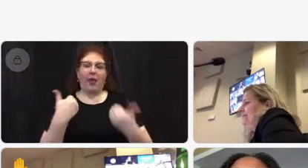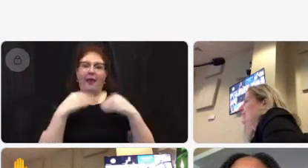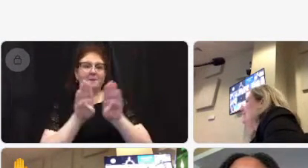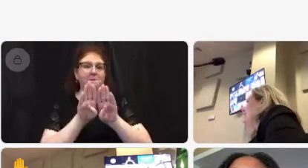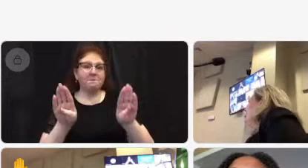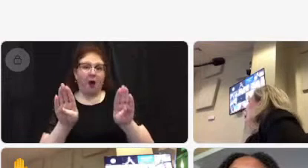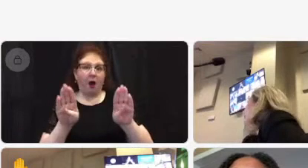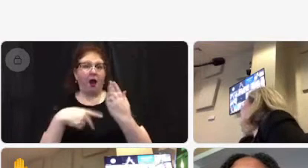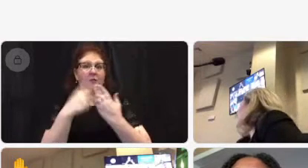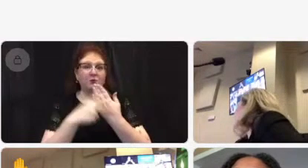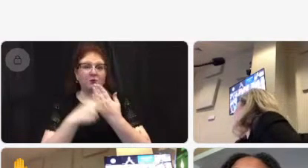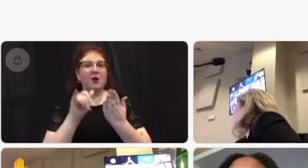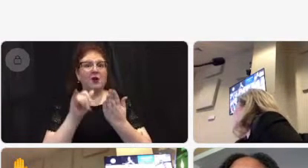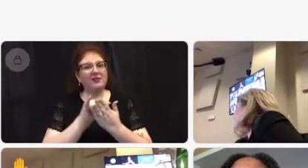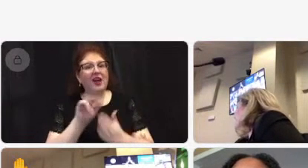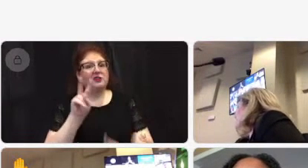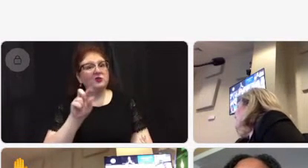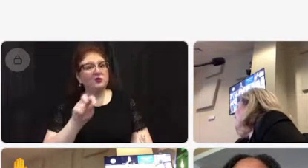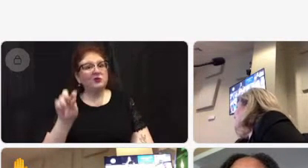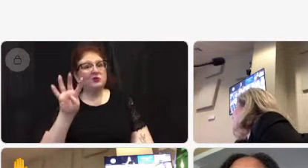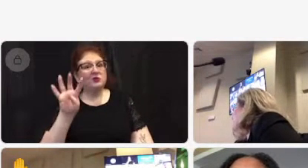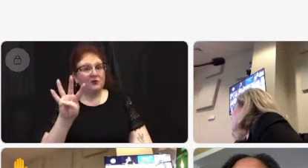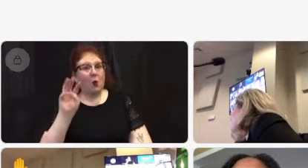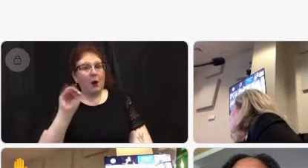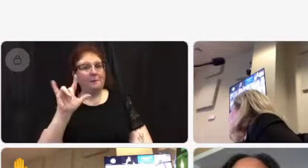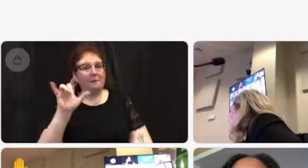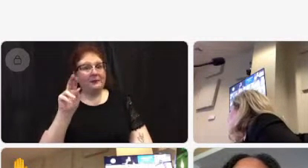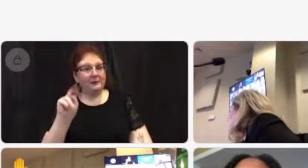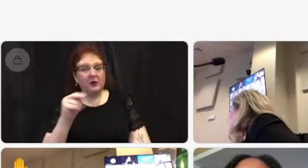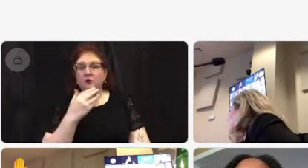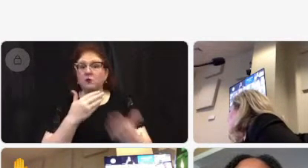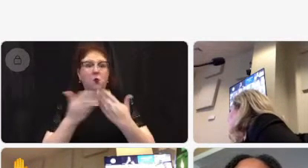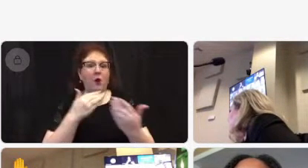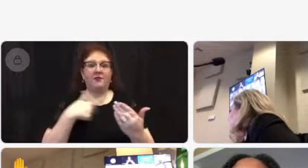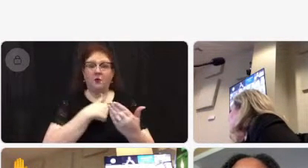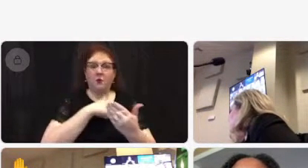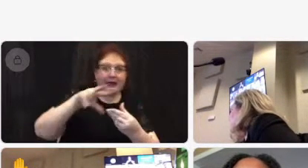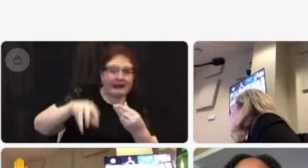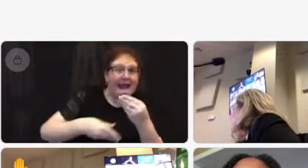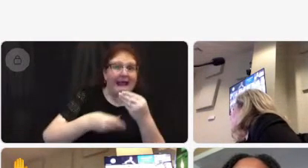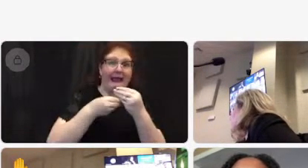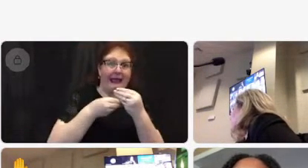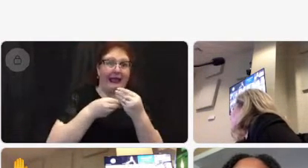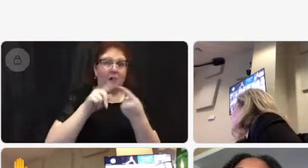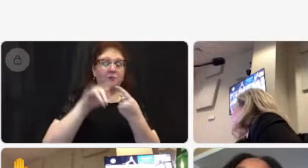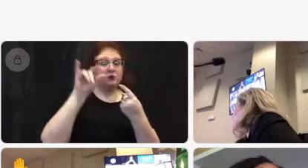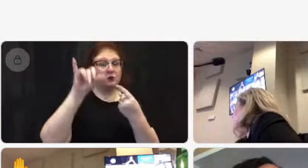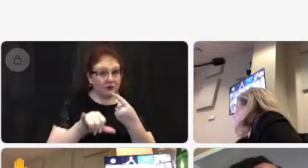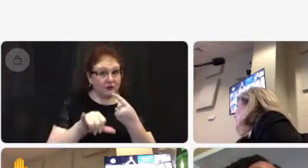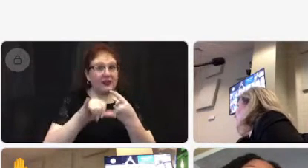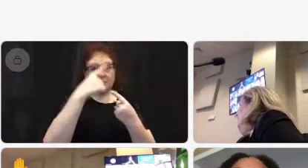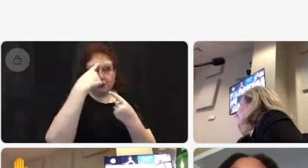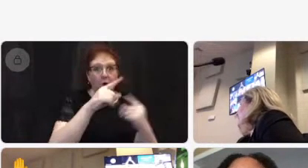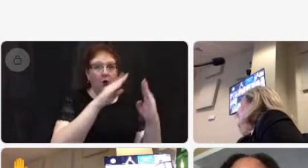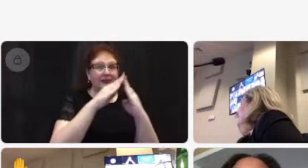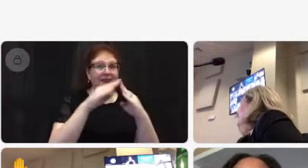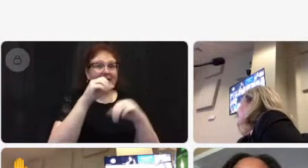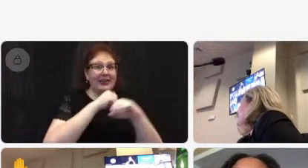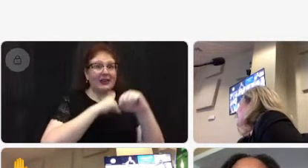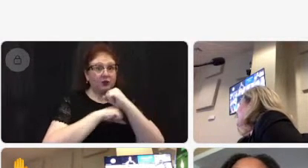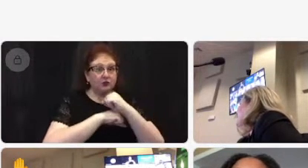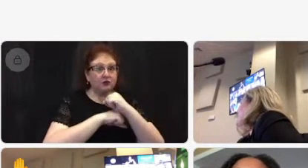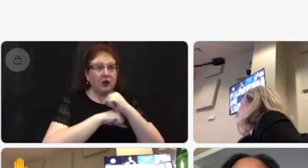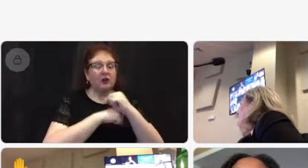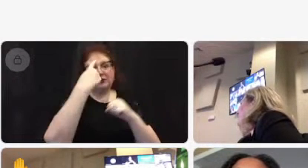around $2 to $4 million. So whatever we add to this in this infrastructure number, particularly on the